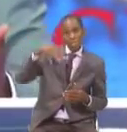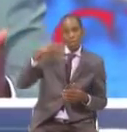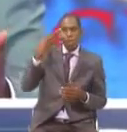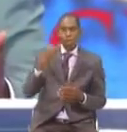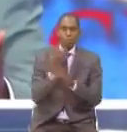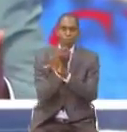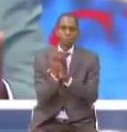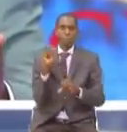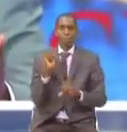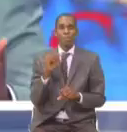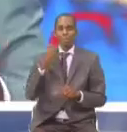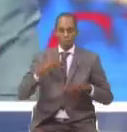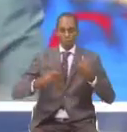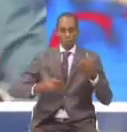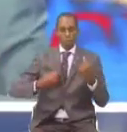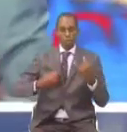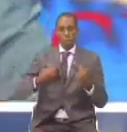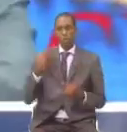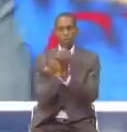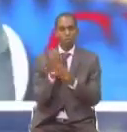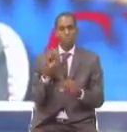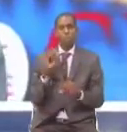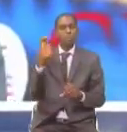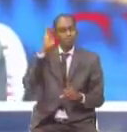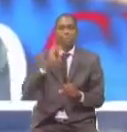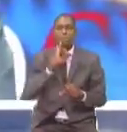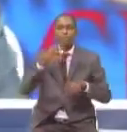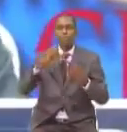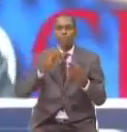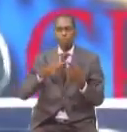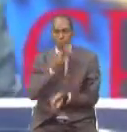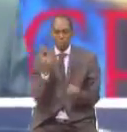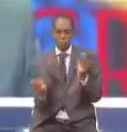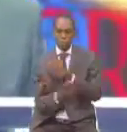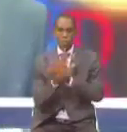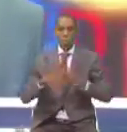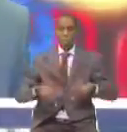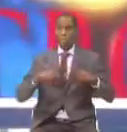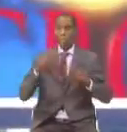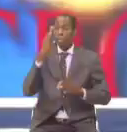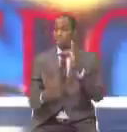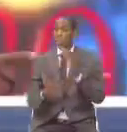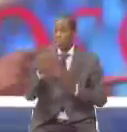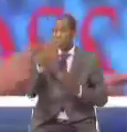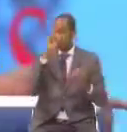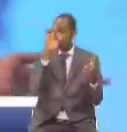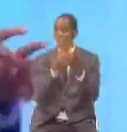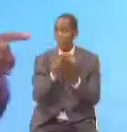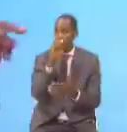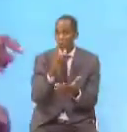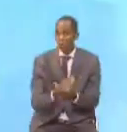salvation, the joy of salvation. Is going to turn your life around. If you believe that,